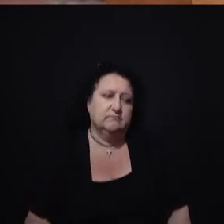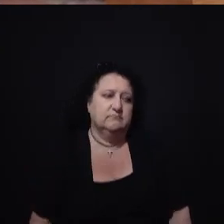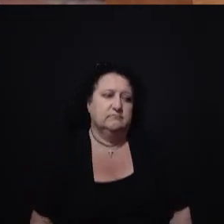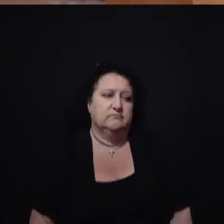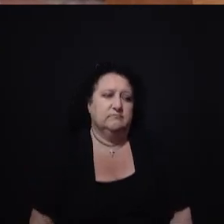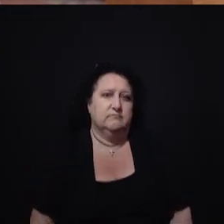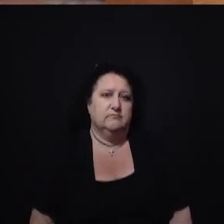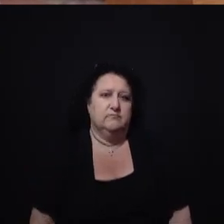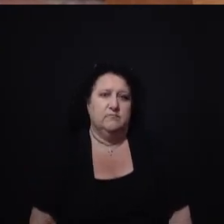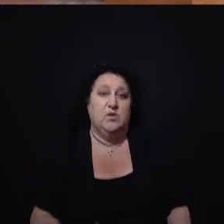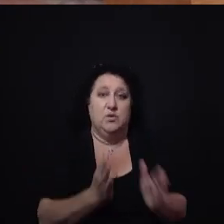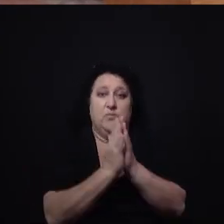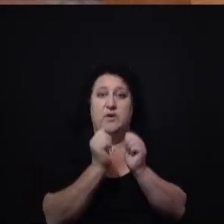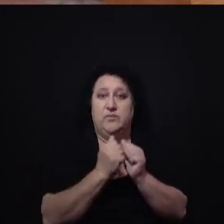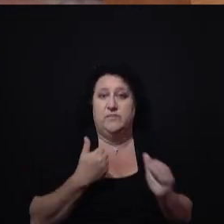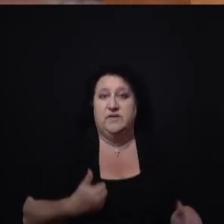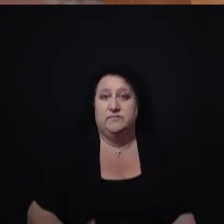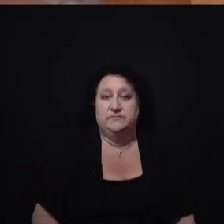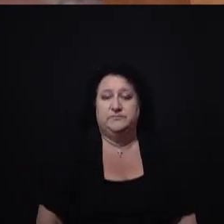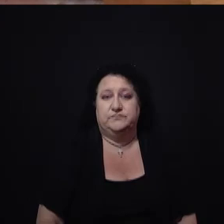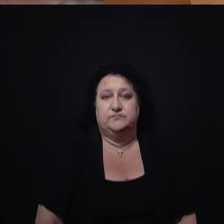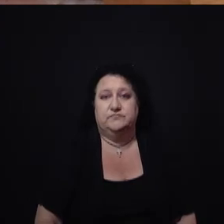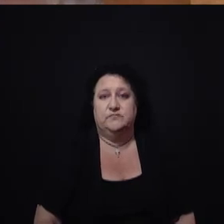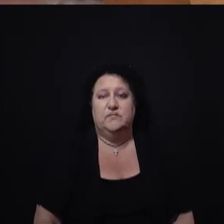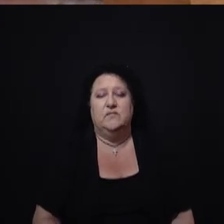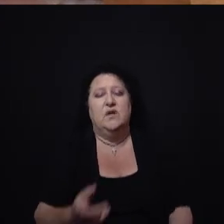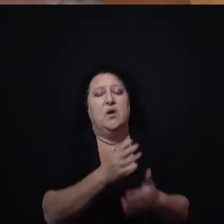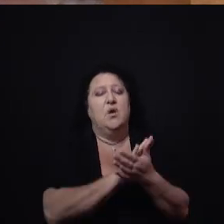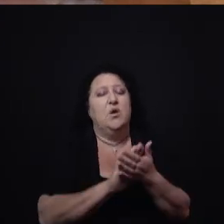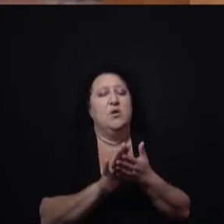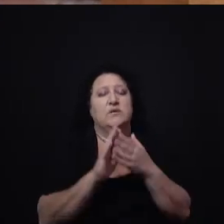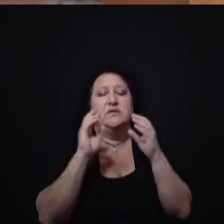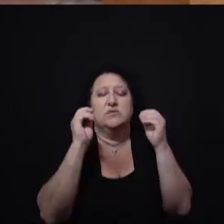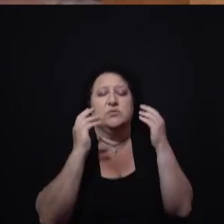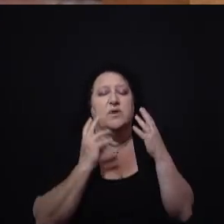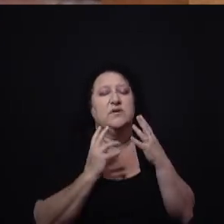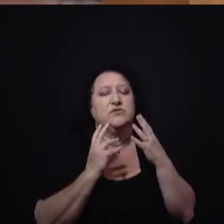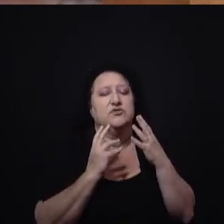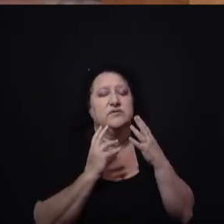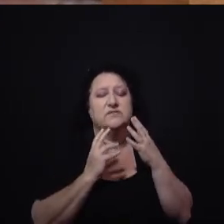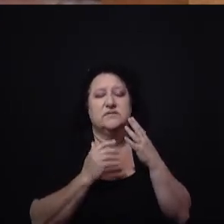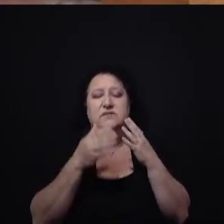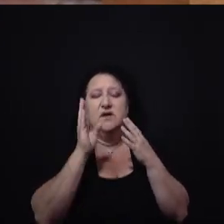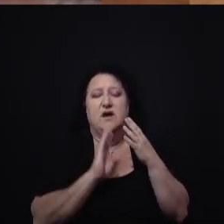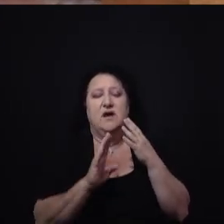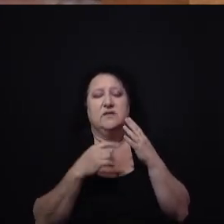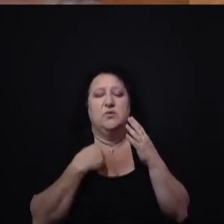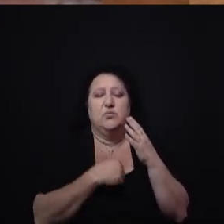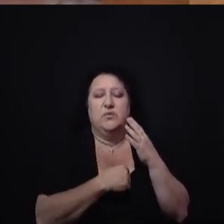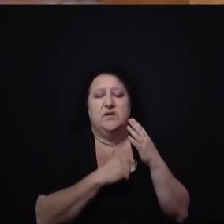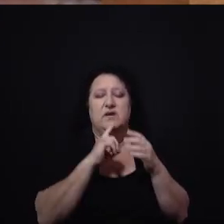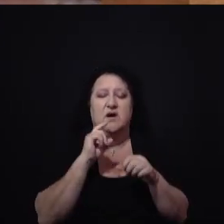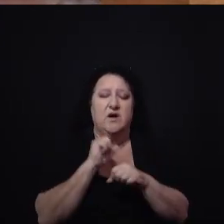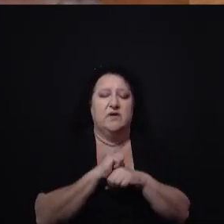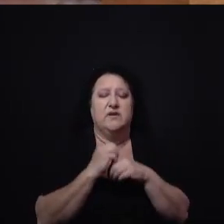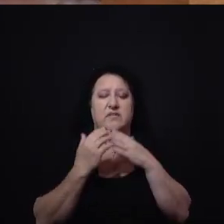Would you pray with me? Holy and gracious God, we are thankful.